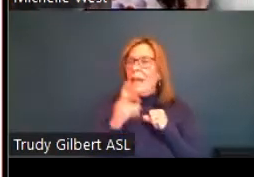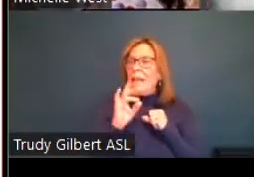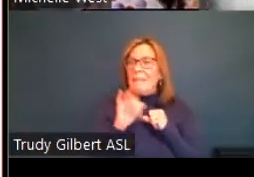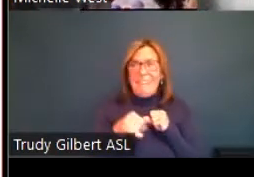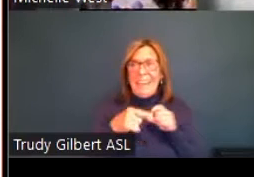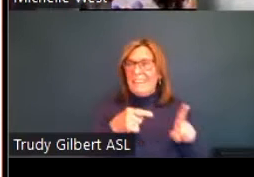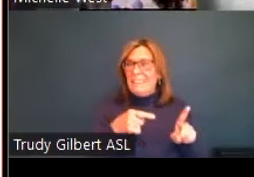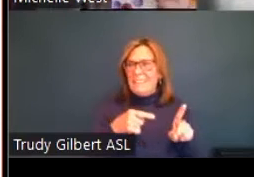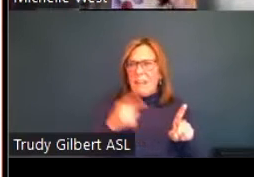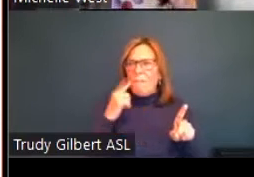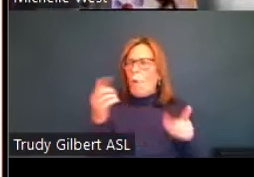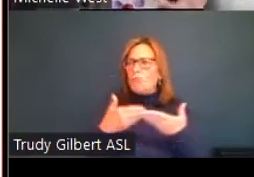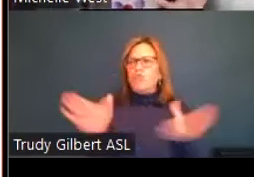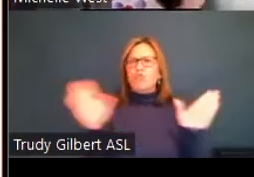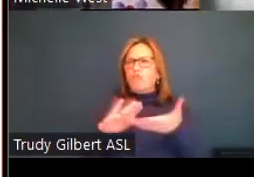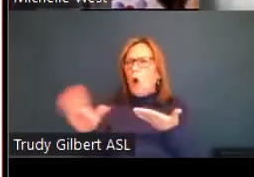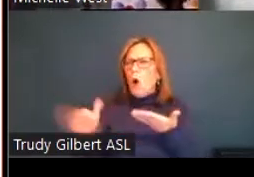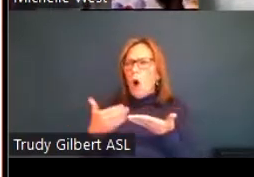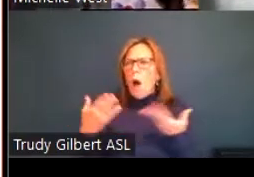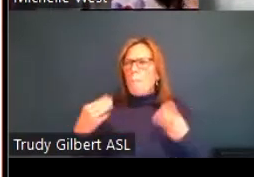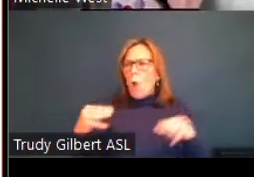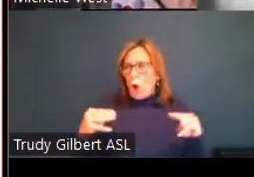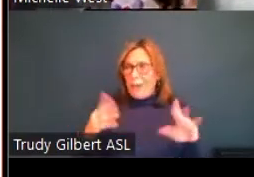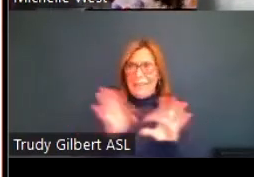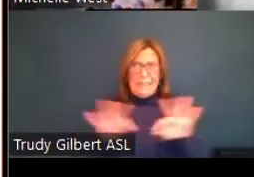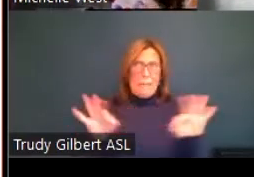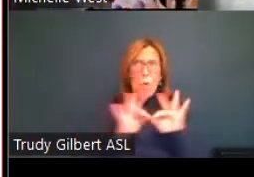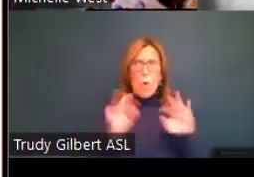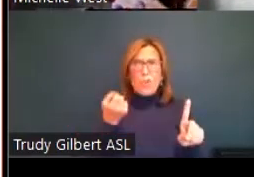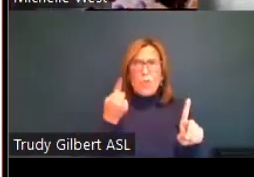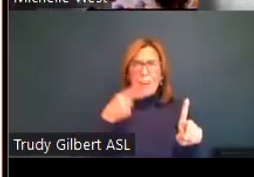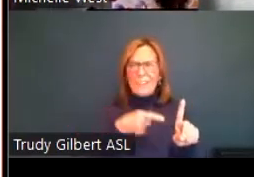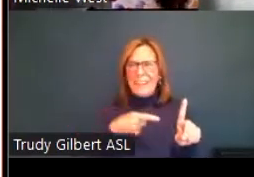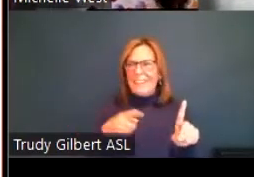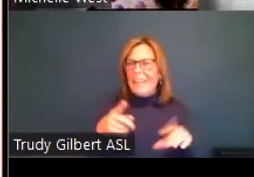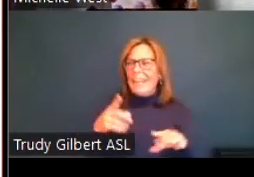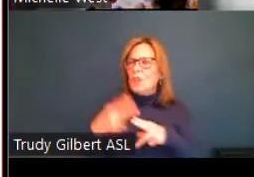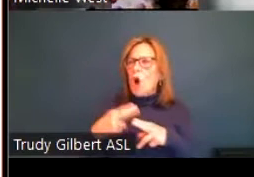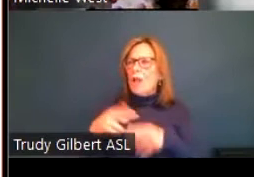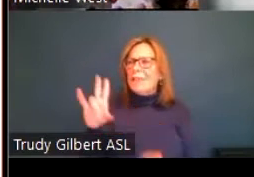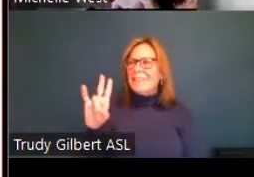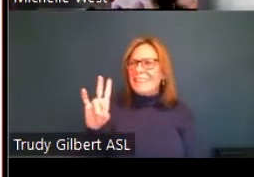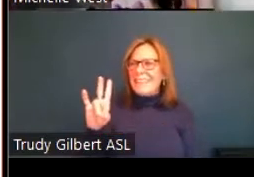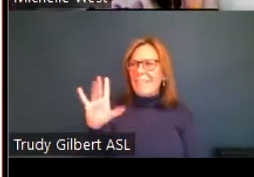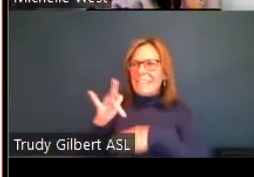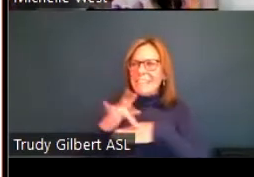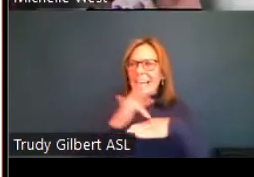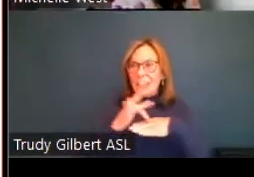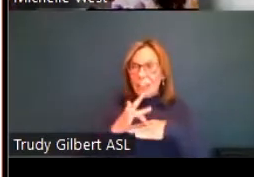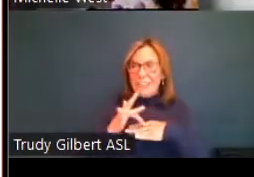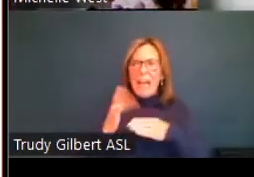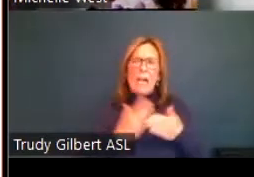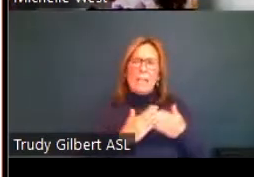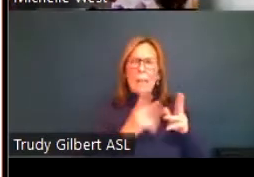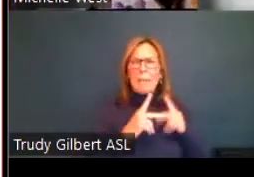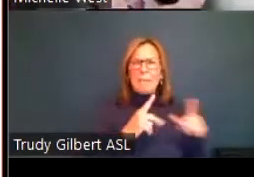of marketing. It's really, really important to understand this. It's called the seven touches. Some people say we're up to 13 touches. And what